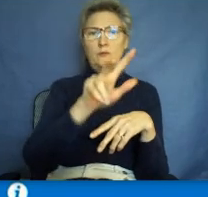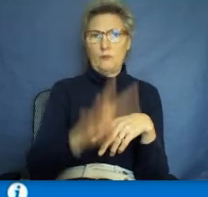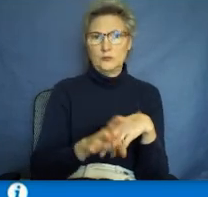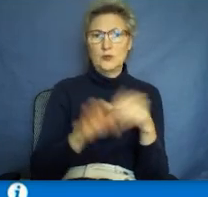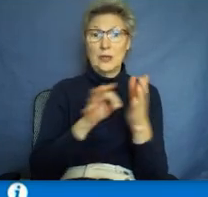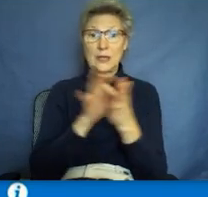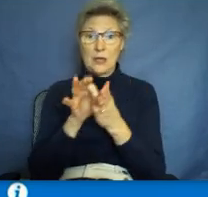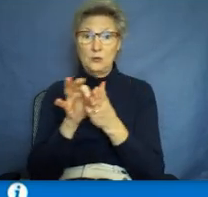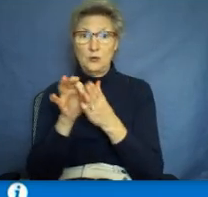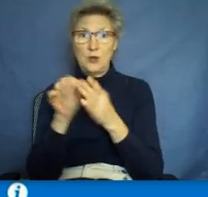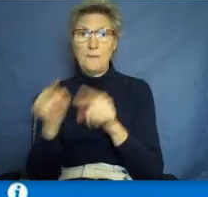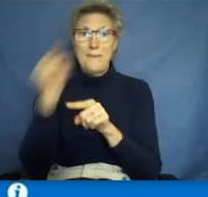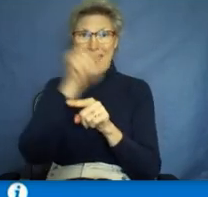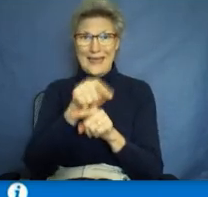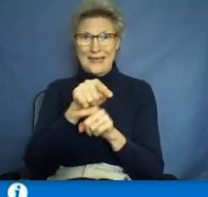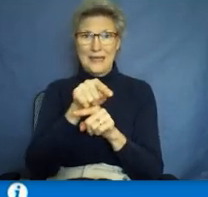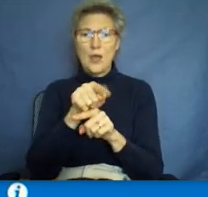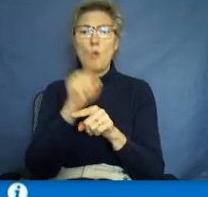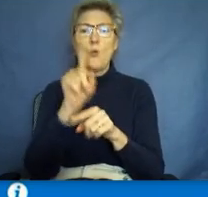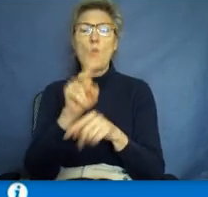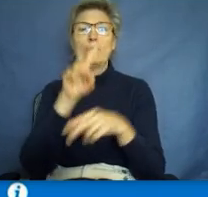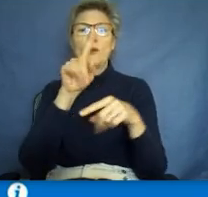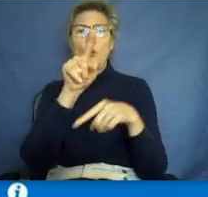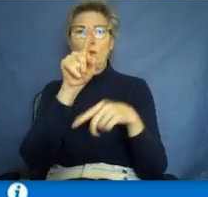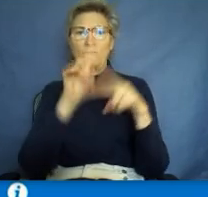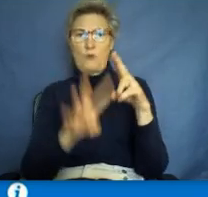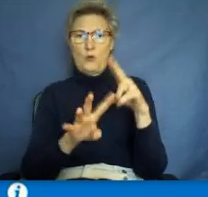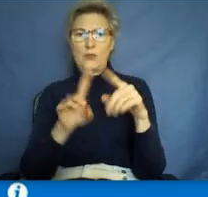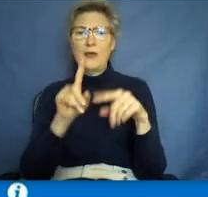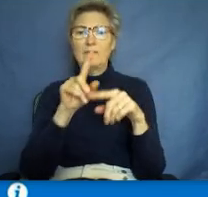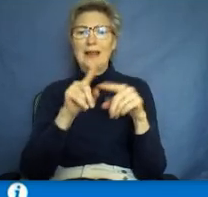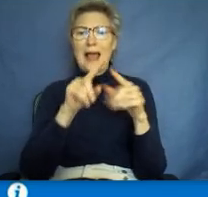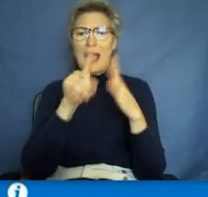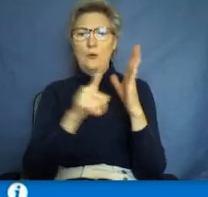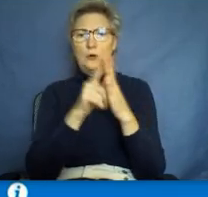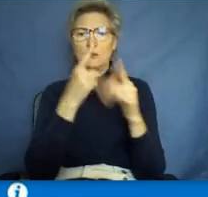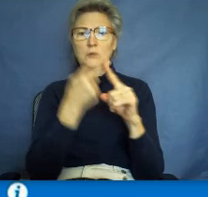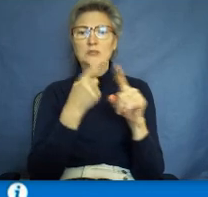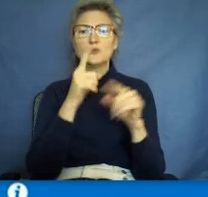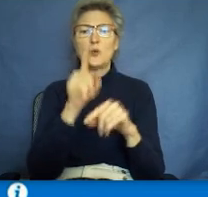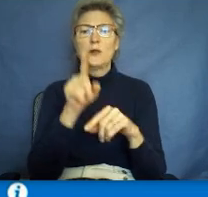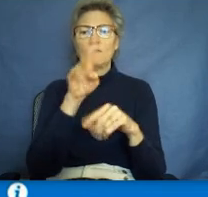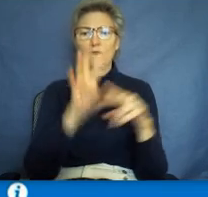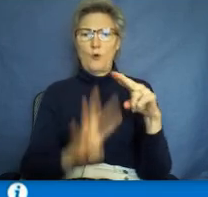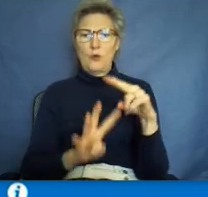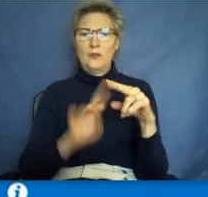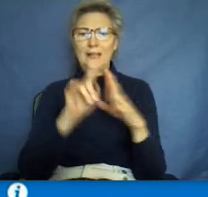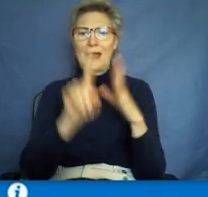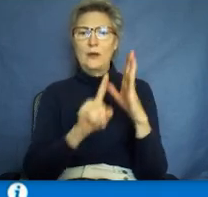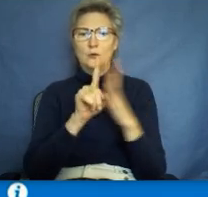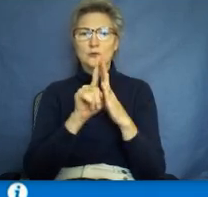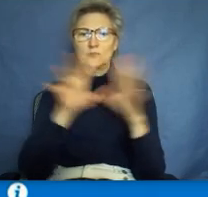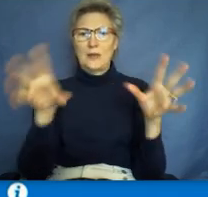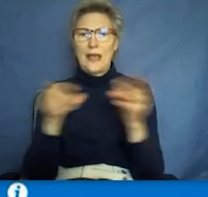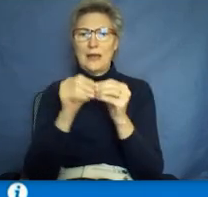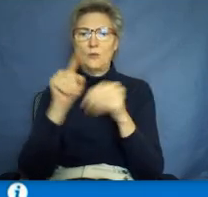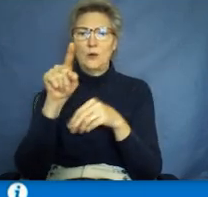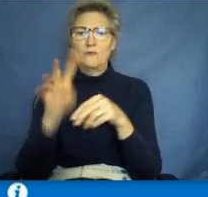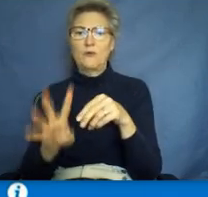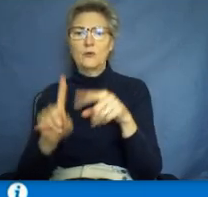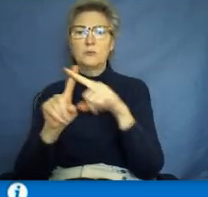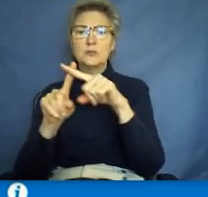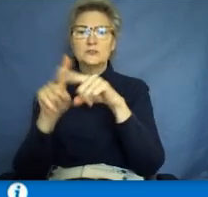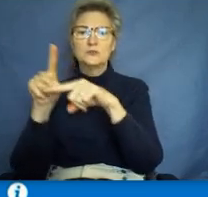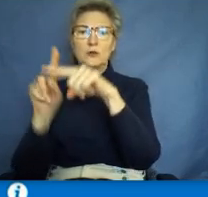hour plus 1/4 of an hour. If I just count that in my head, I know that that's going to be 2/4 of an